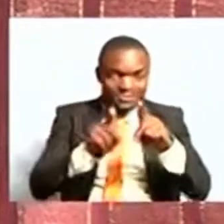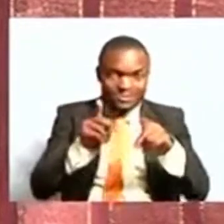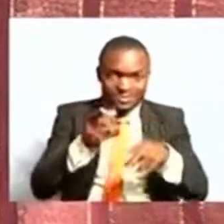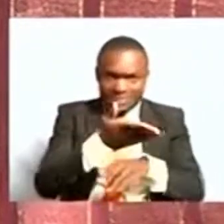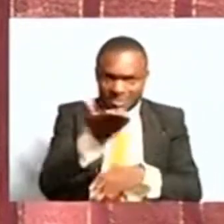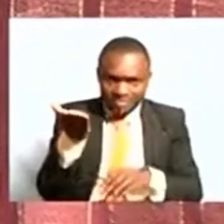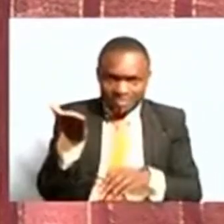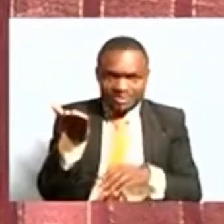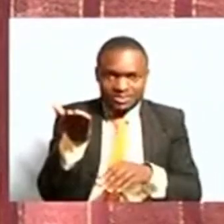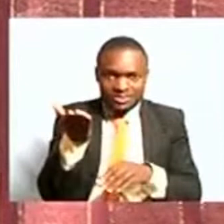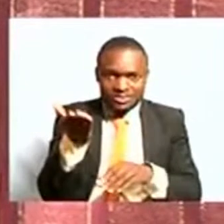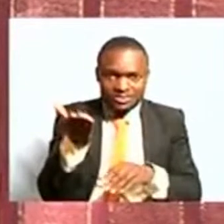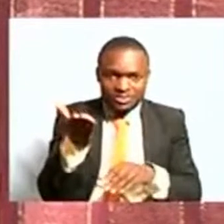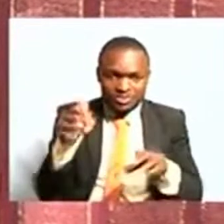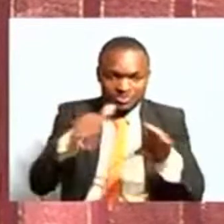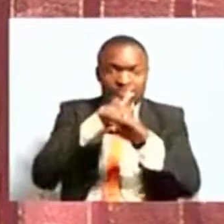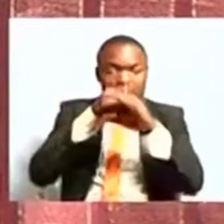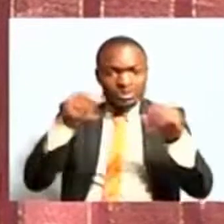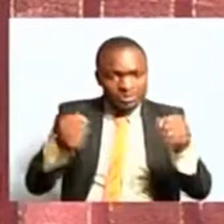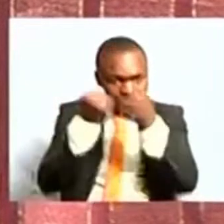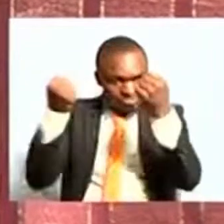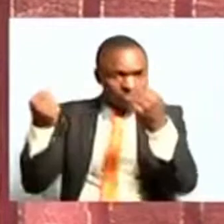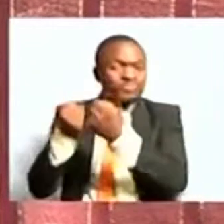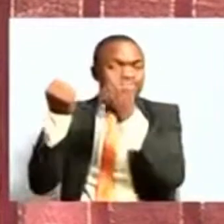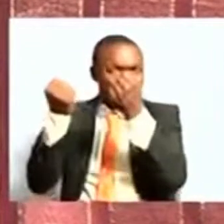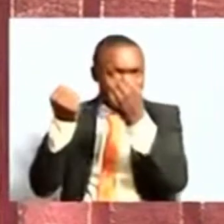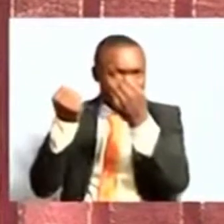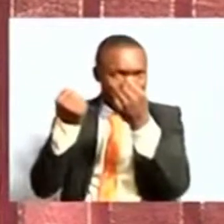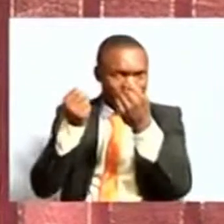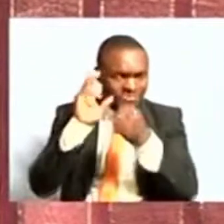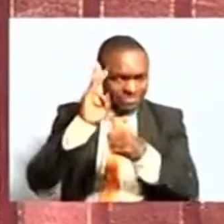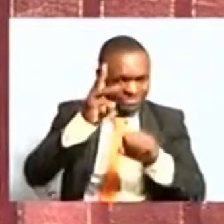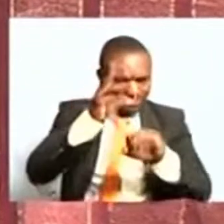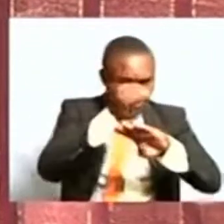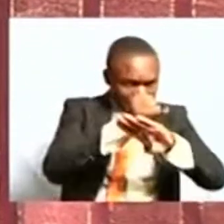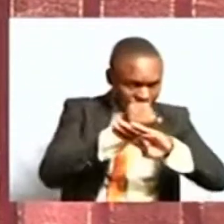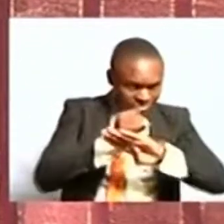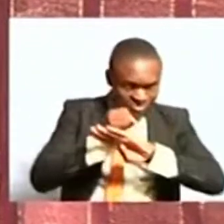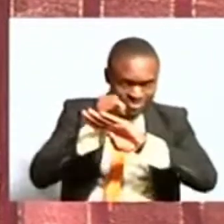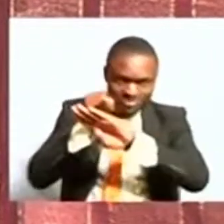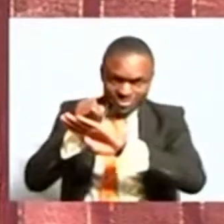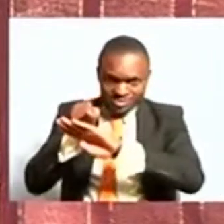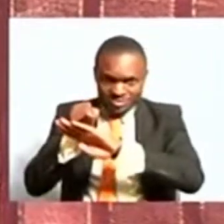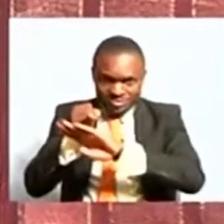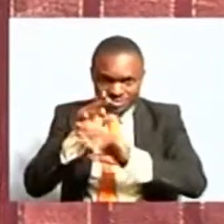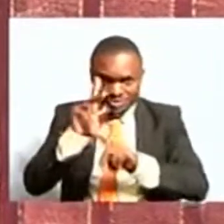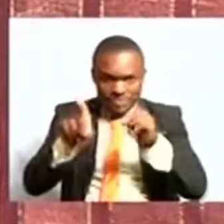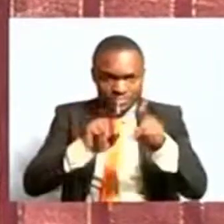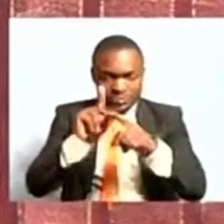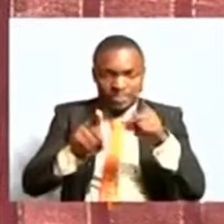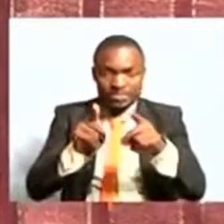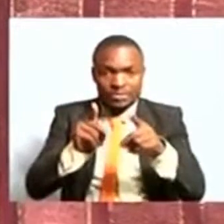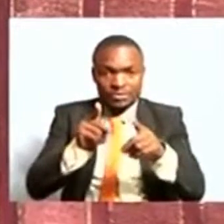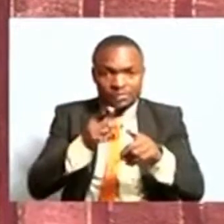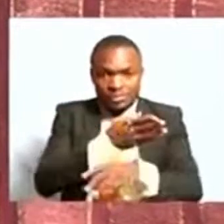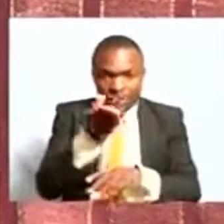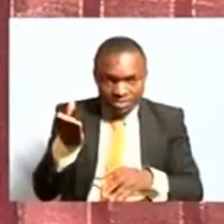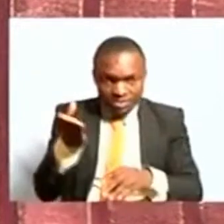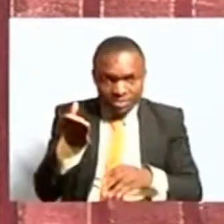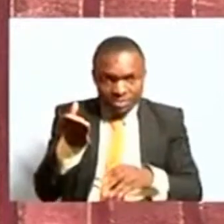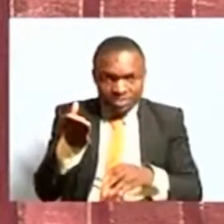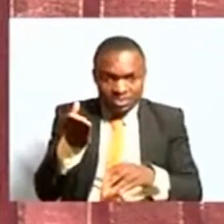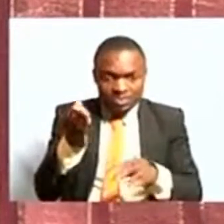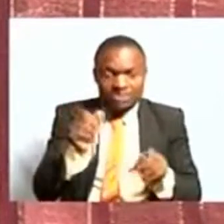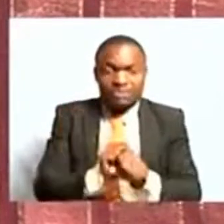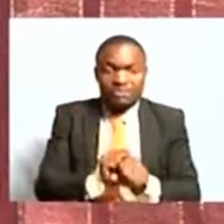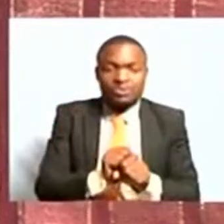by road traffic crashes. So we would invite survivors to come and talk about their experience, to